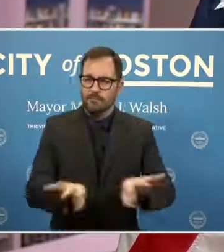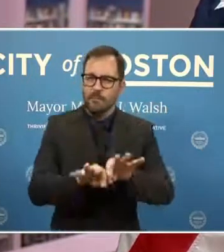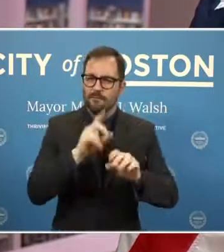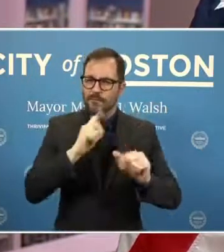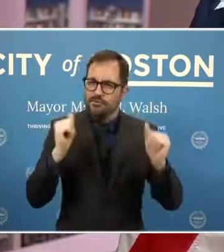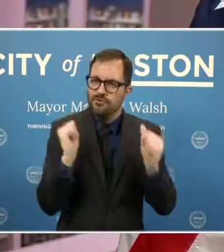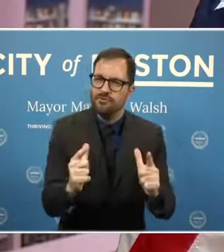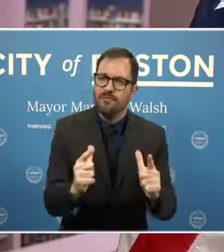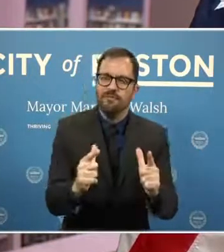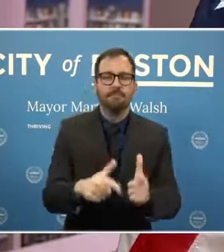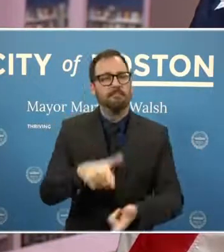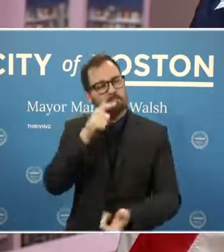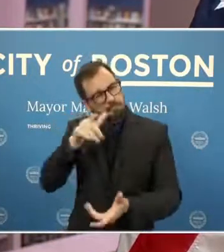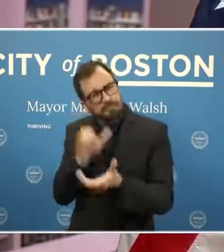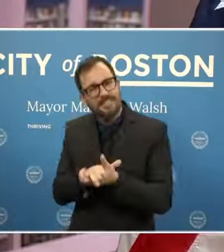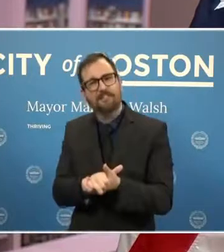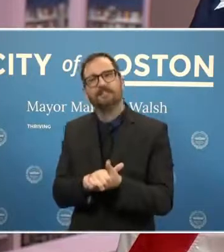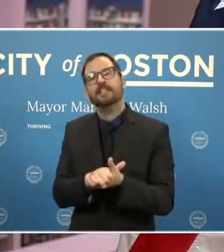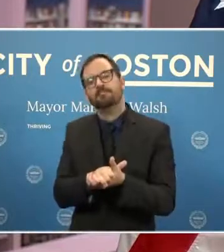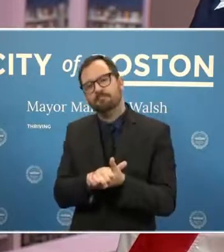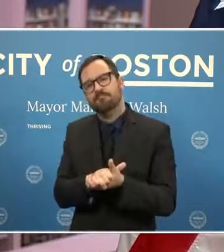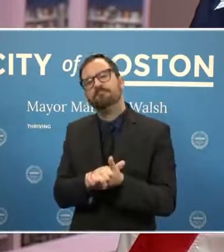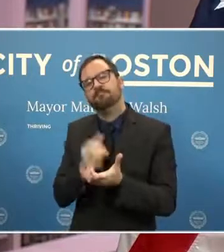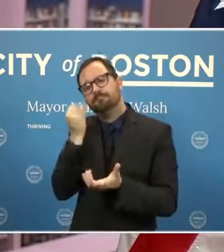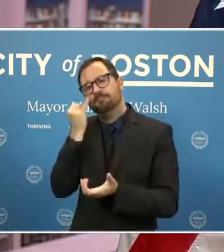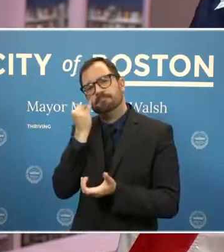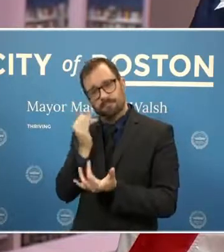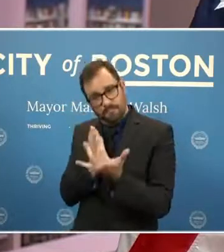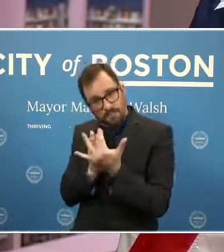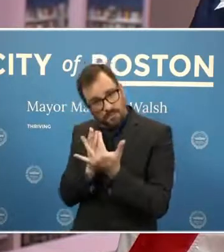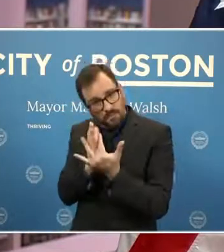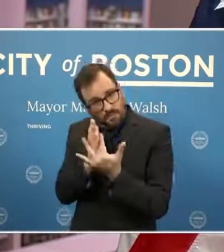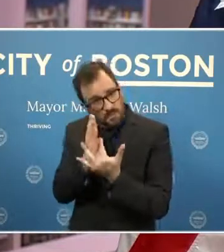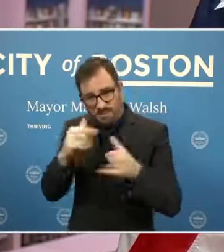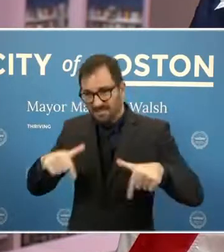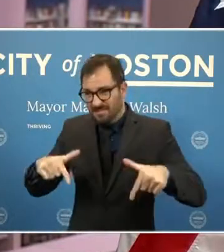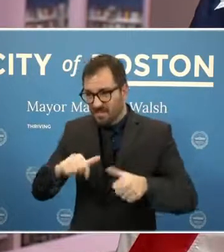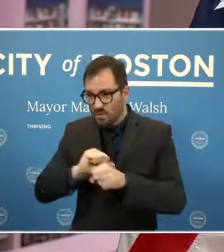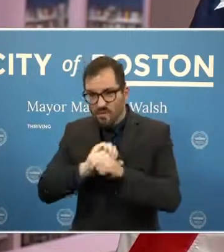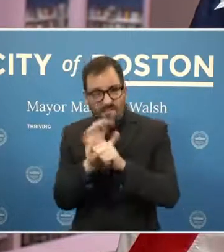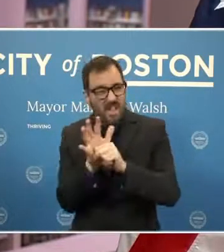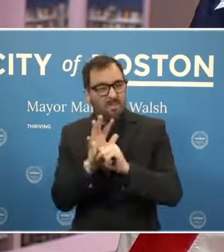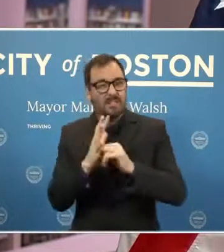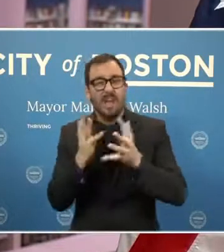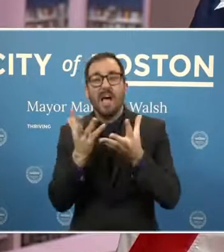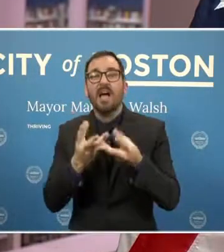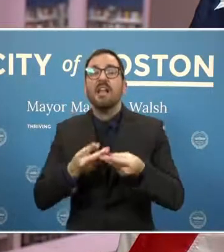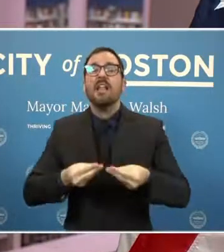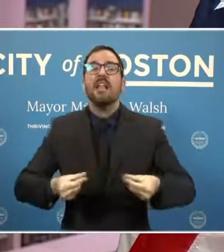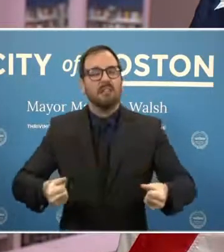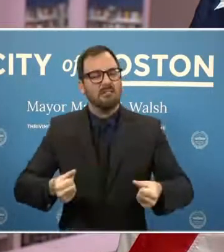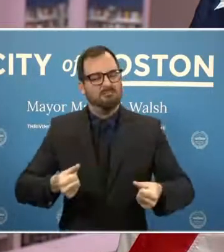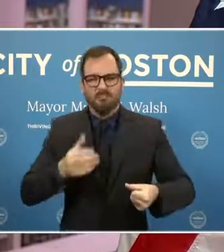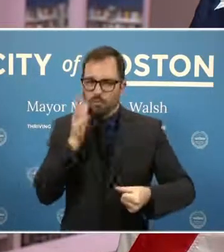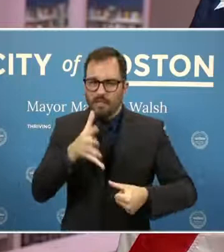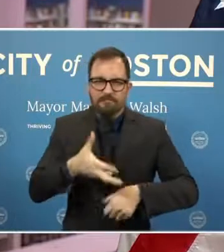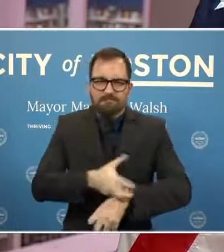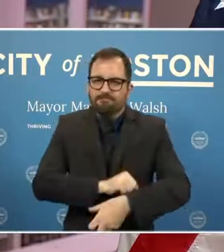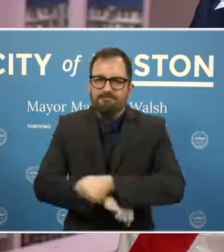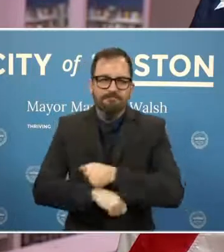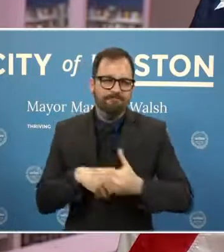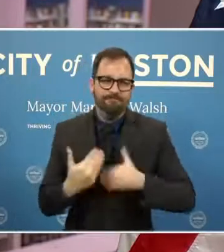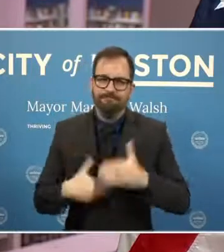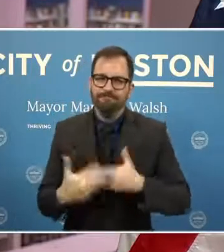values. So here are the priorities that we've established. It starts with keeping you safe. That means making